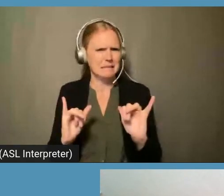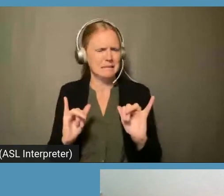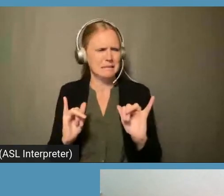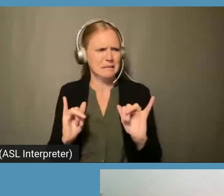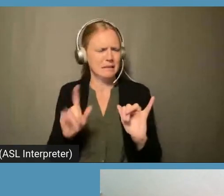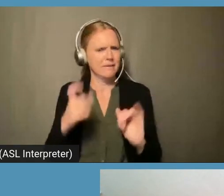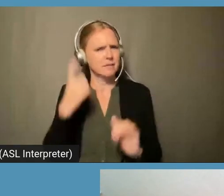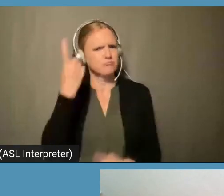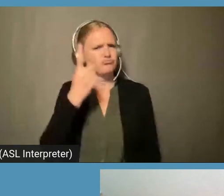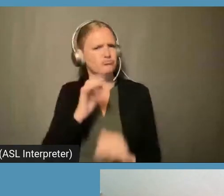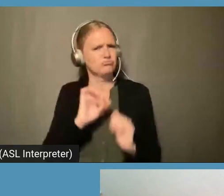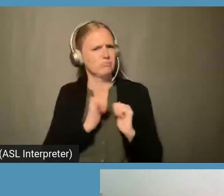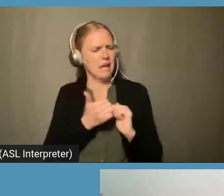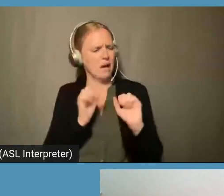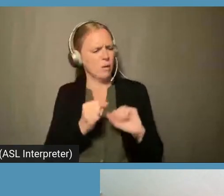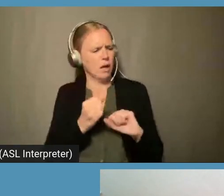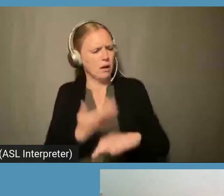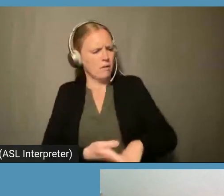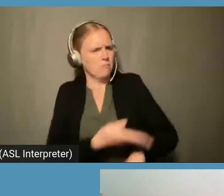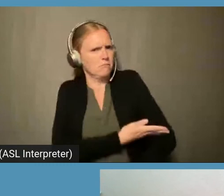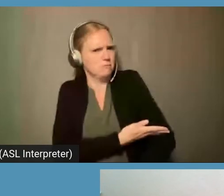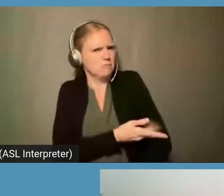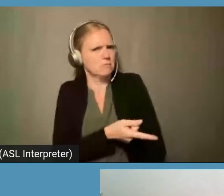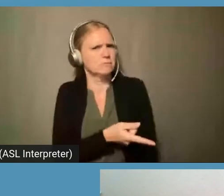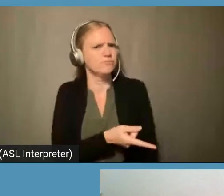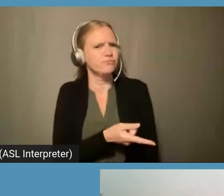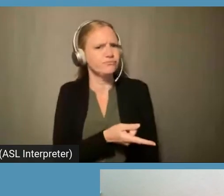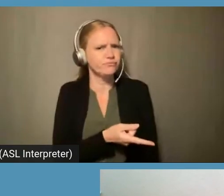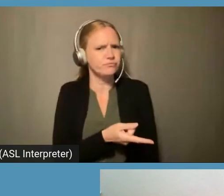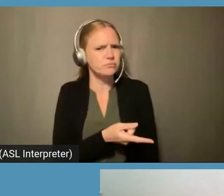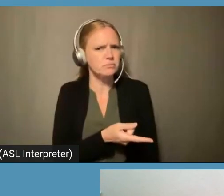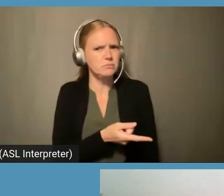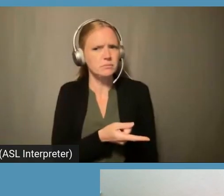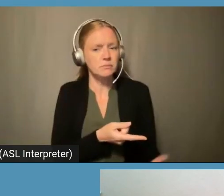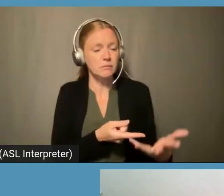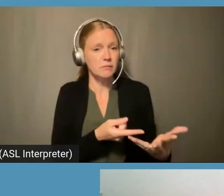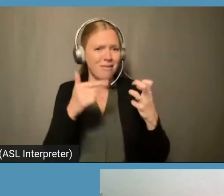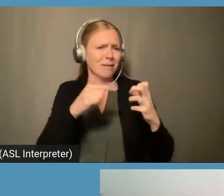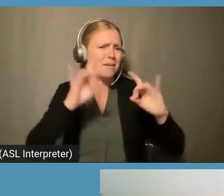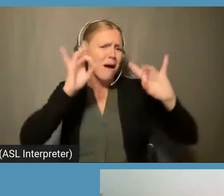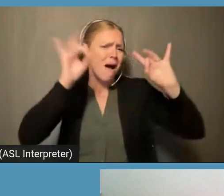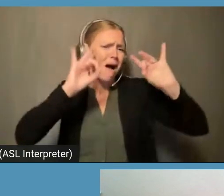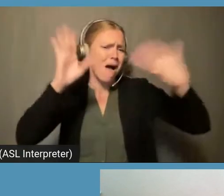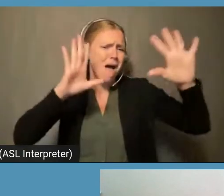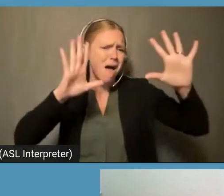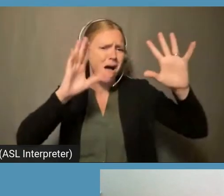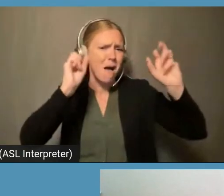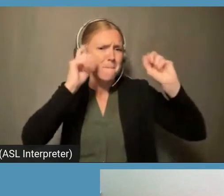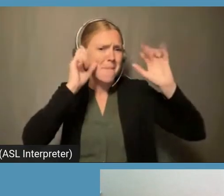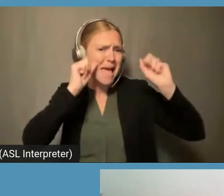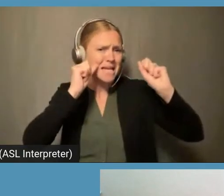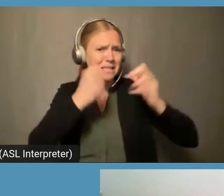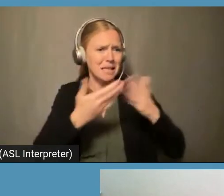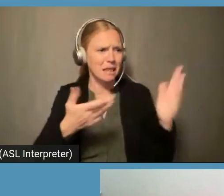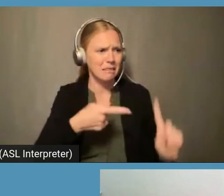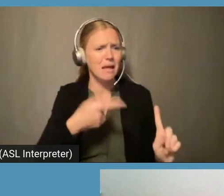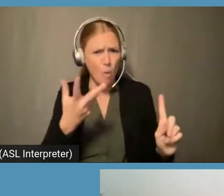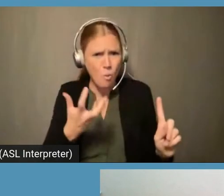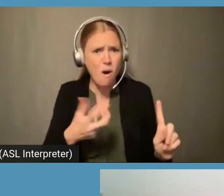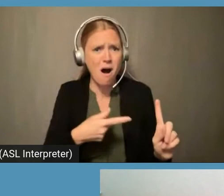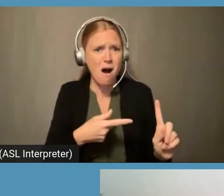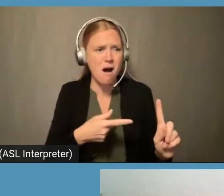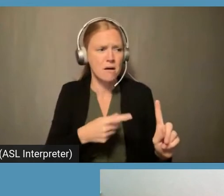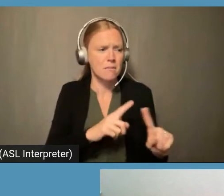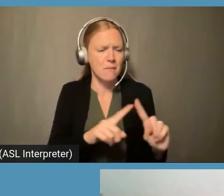it better? Maybe I want it to be this spectacularly awesome thing, but getting there in a